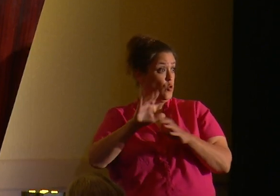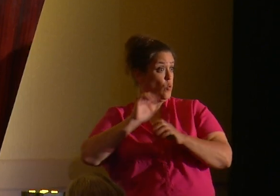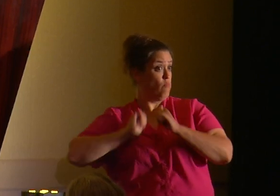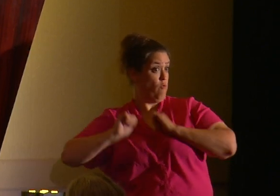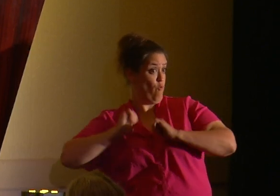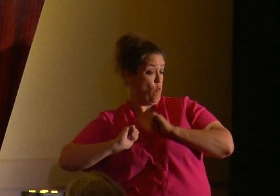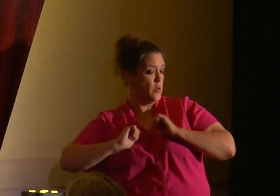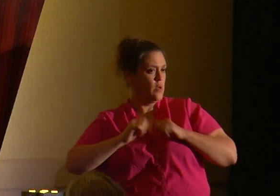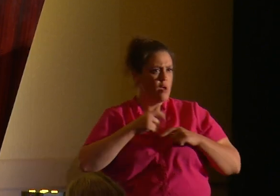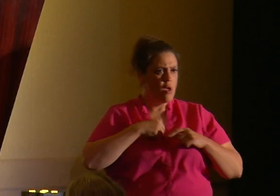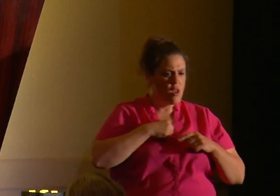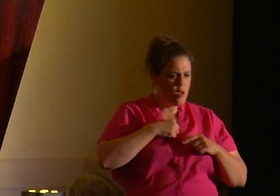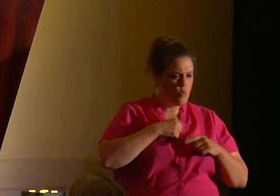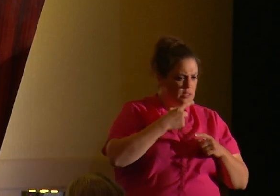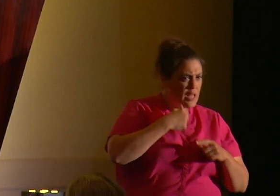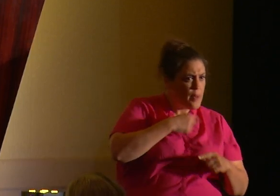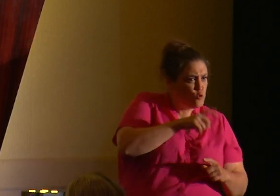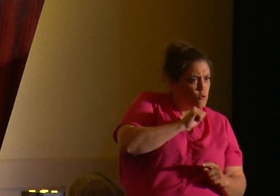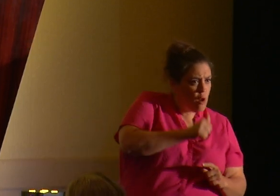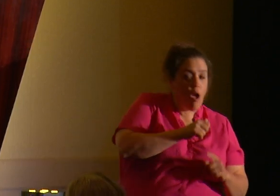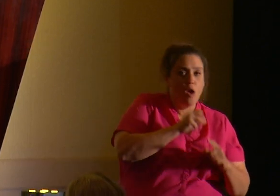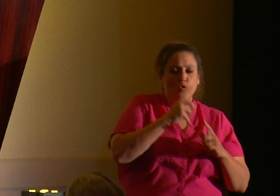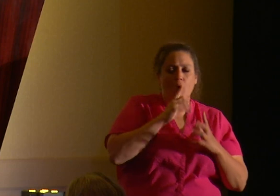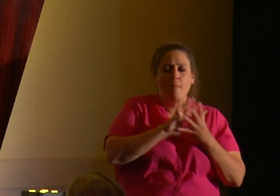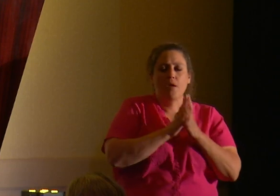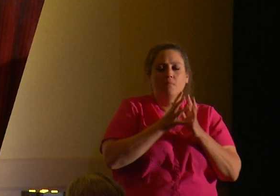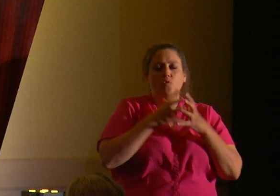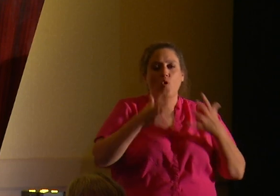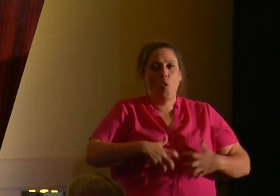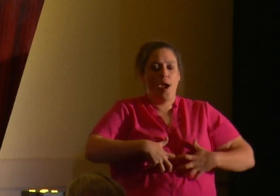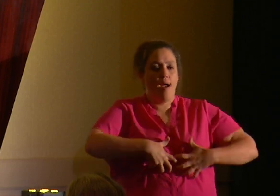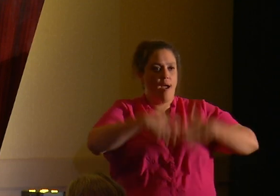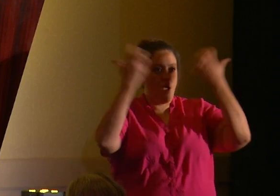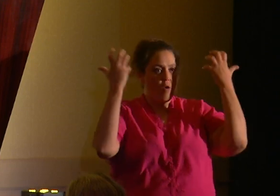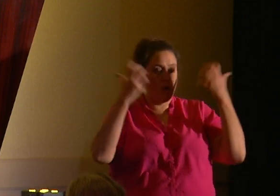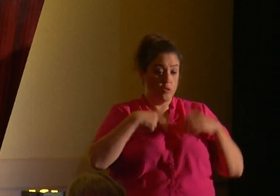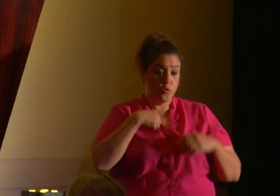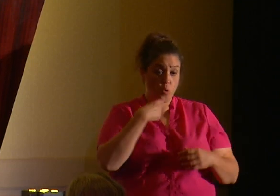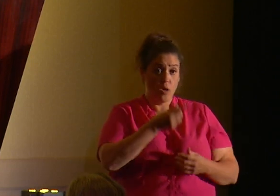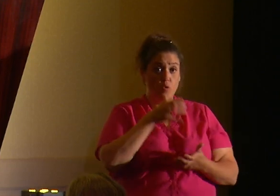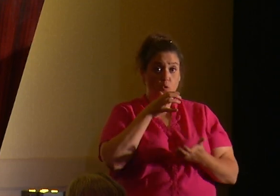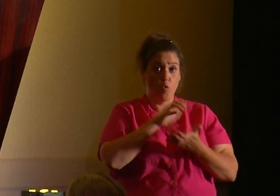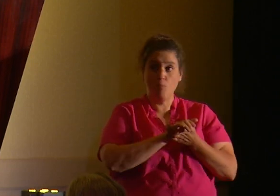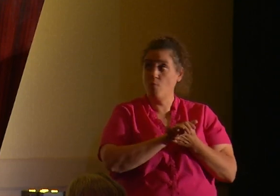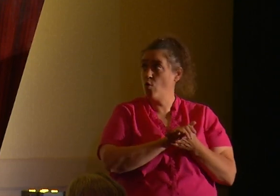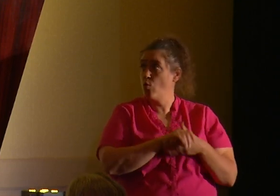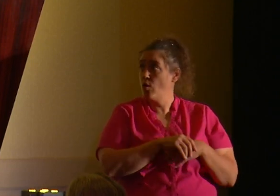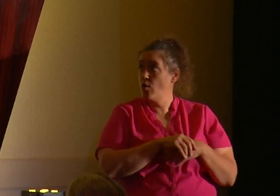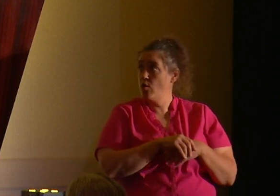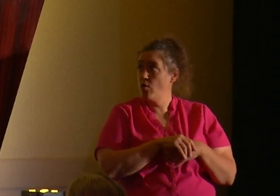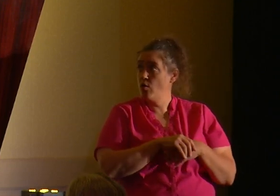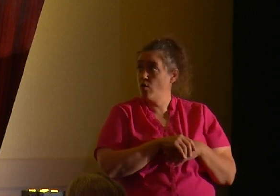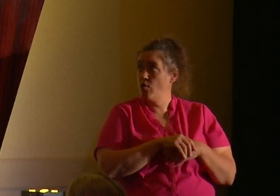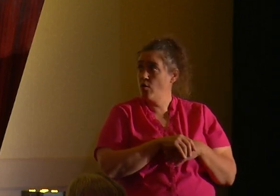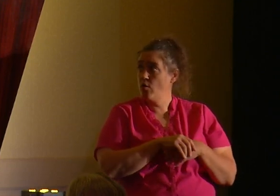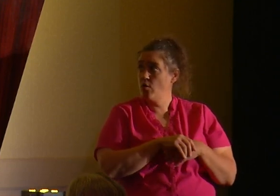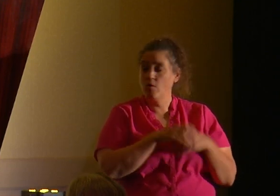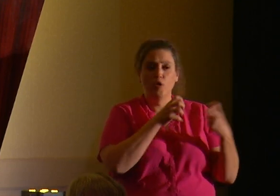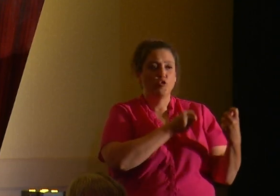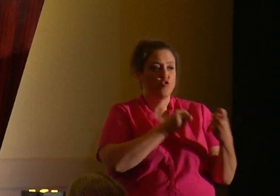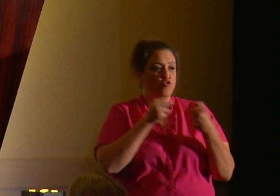I got so angry that I basically told my wife, drive me down to the village so we can get a slice of